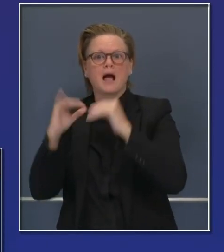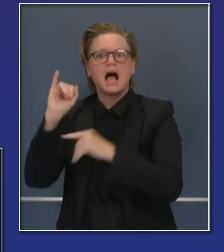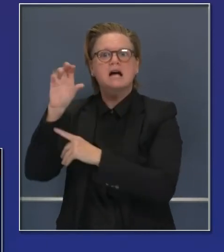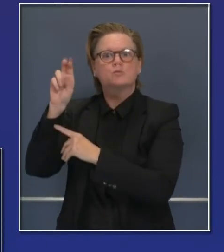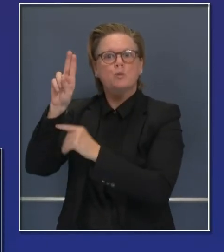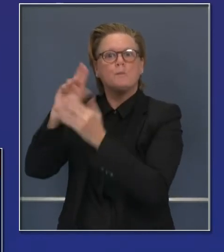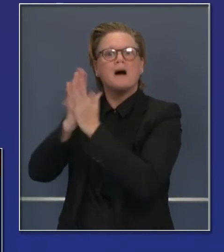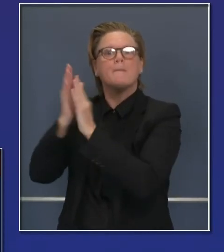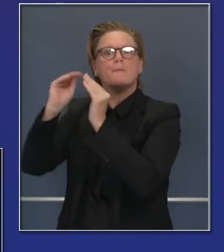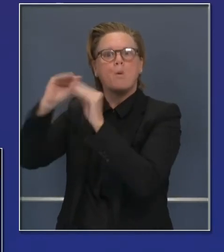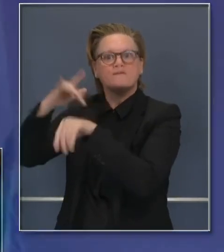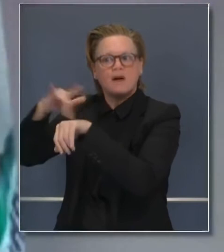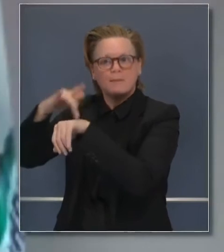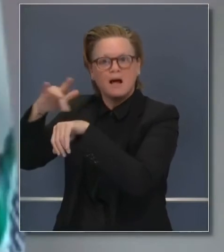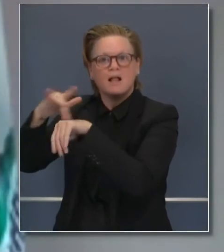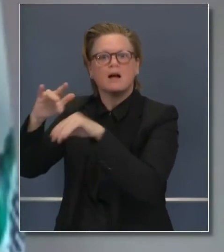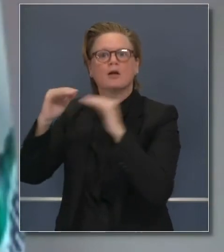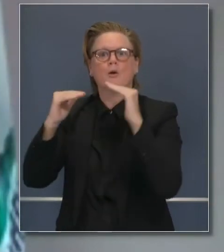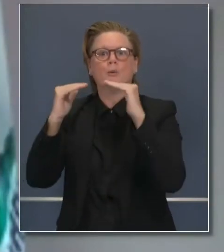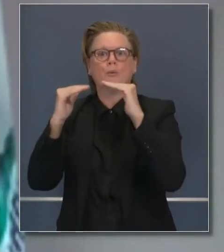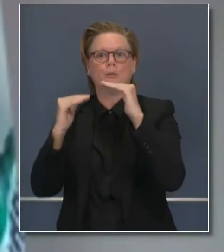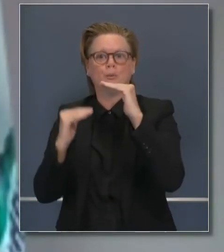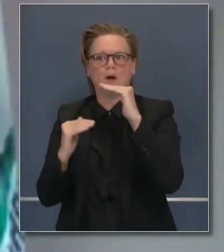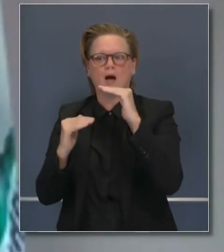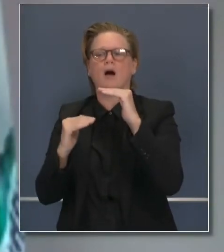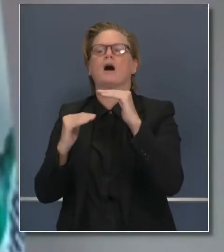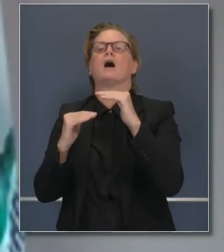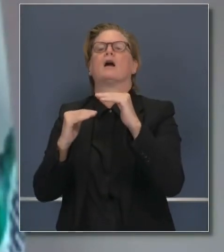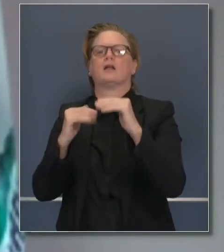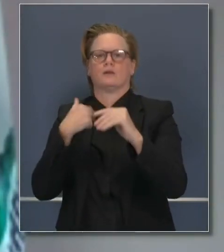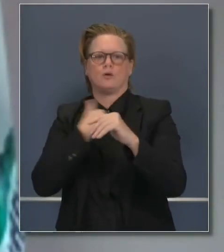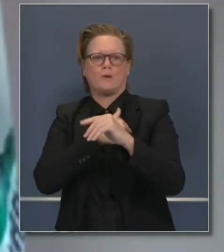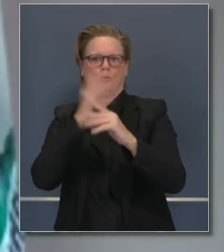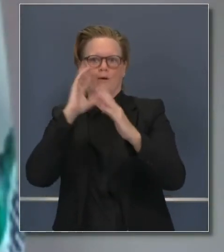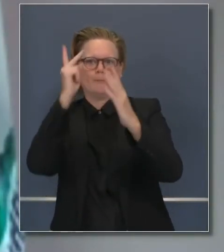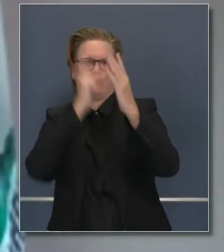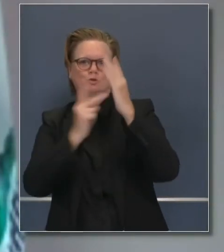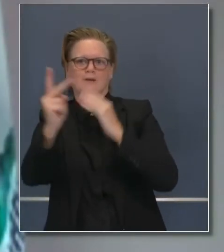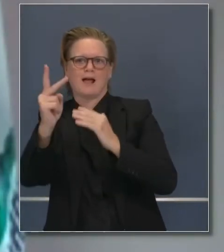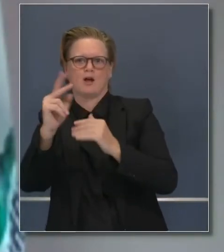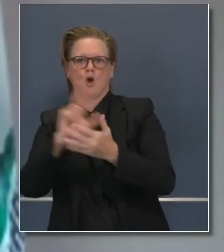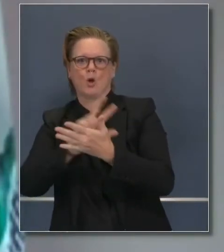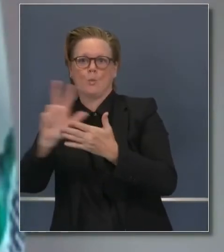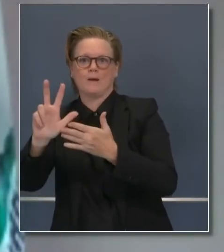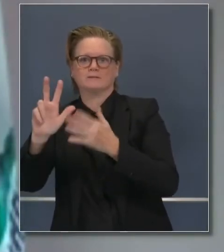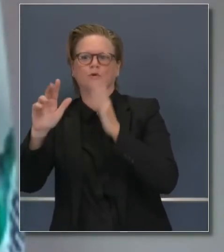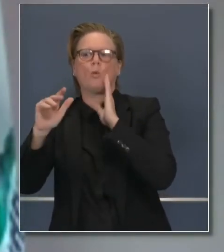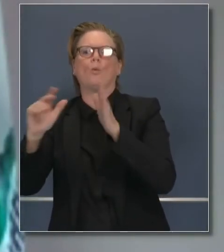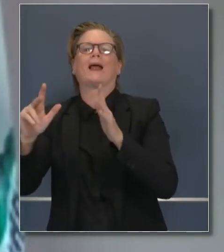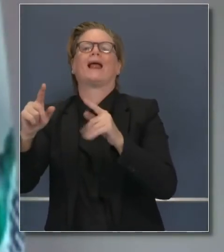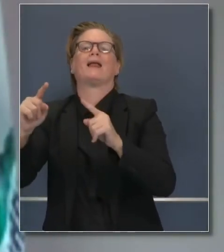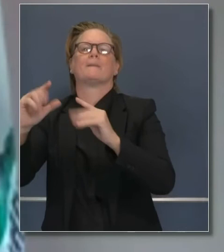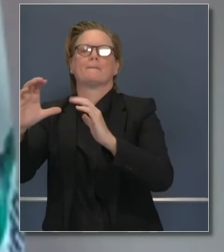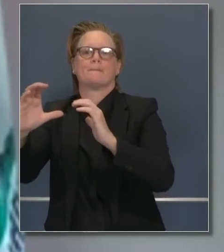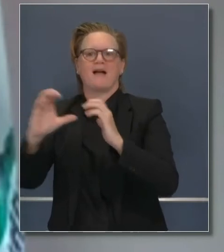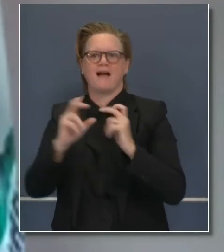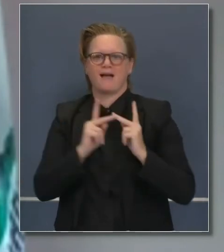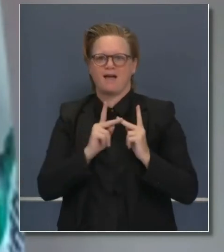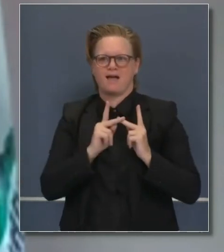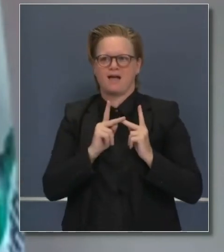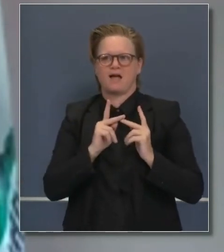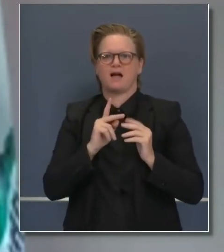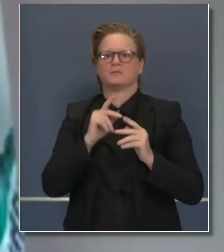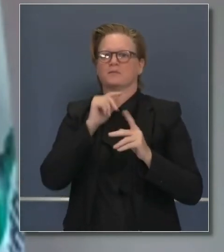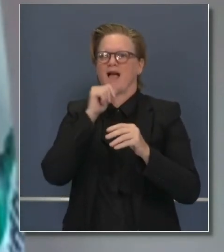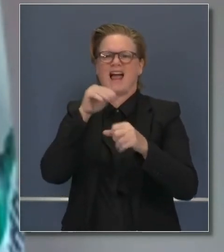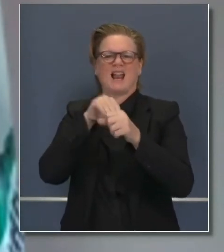the projections for what will be happening in that region's ICU system, hospital system, about 4 weeks after that. And you